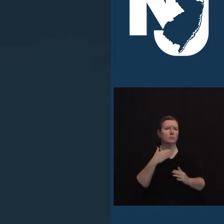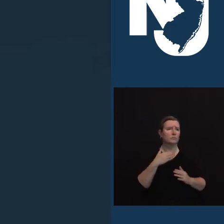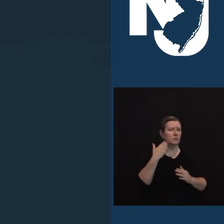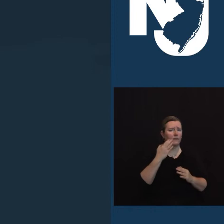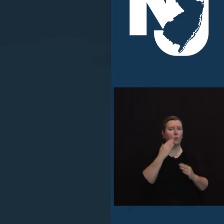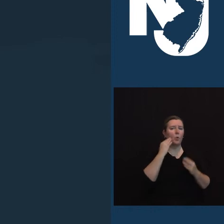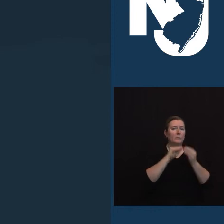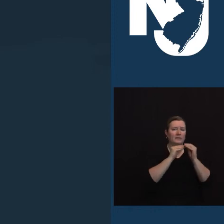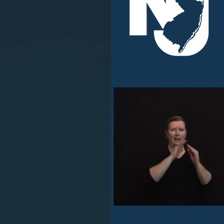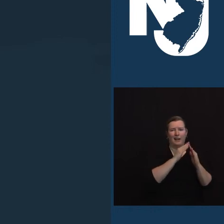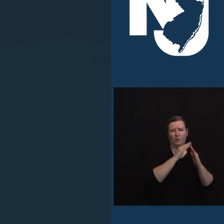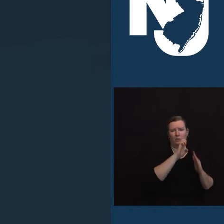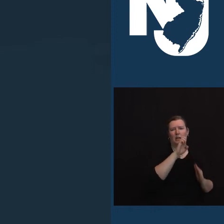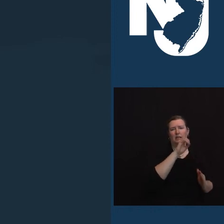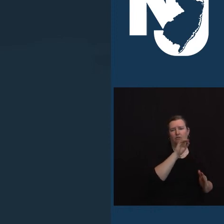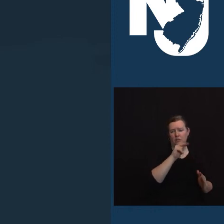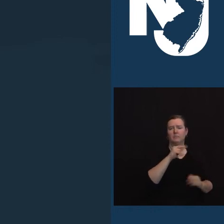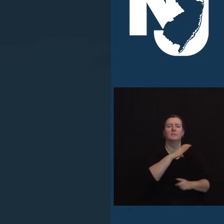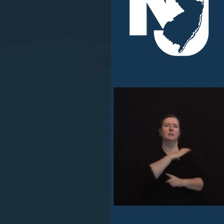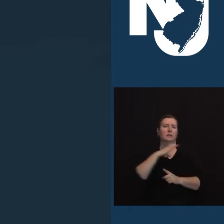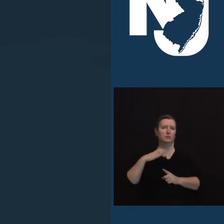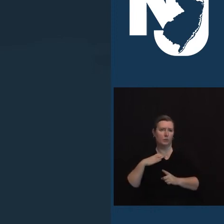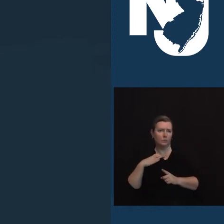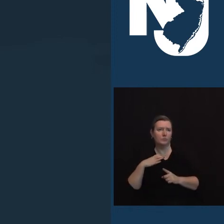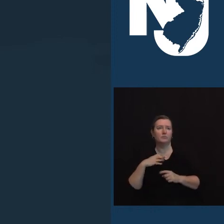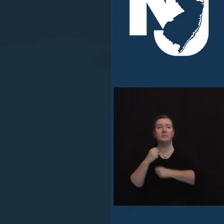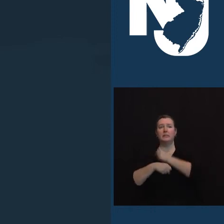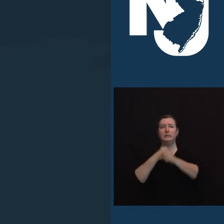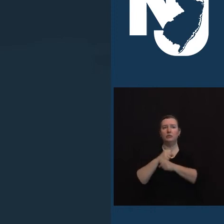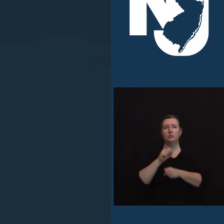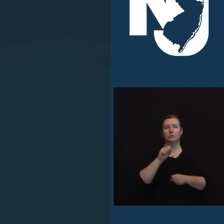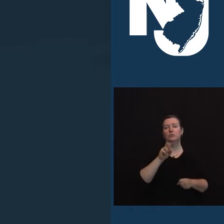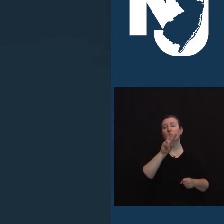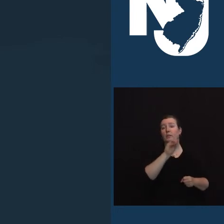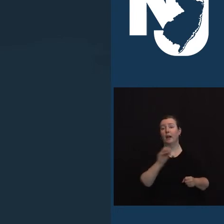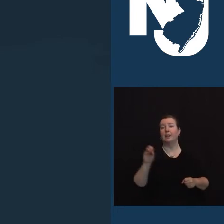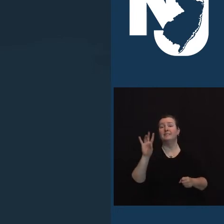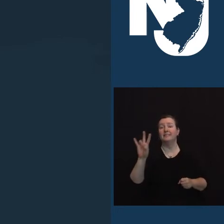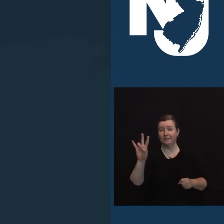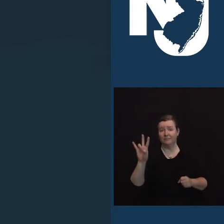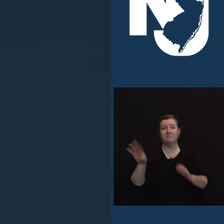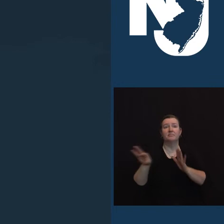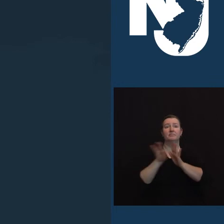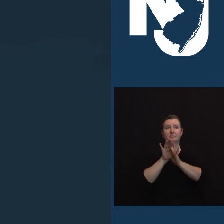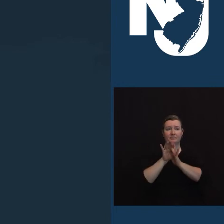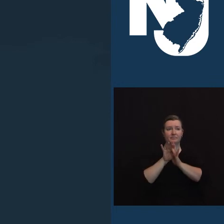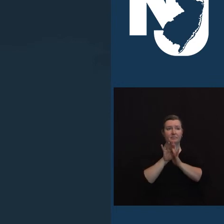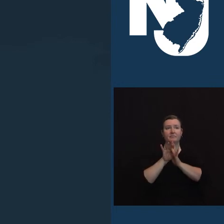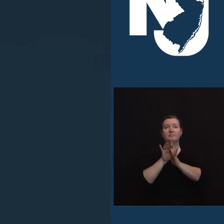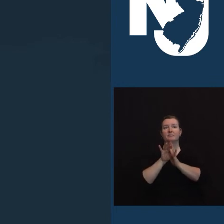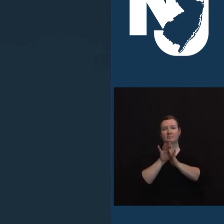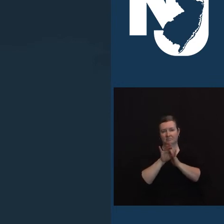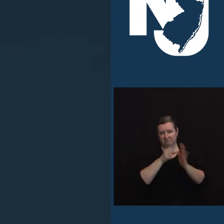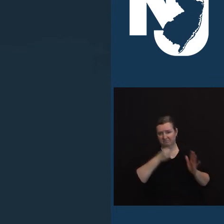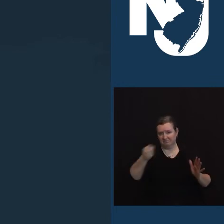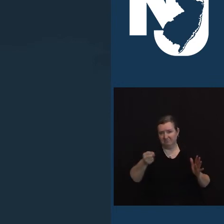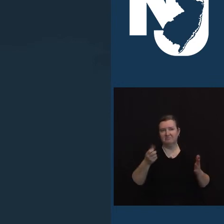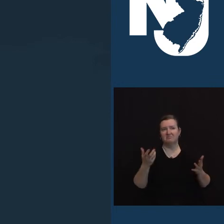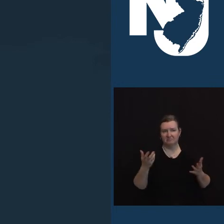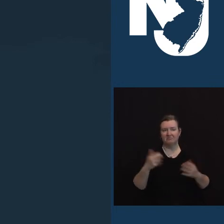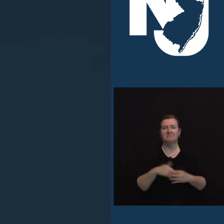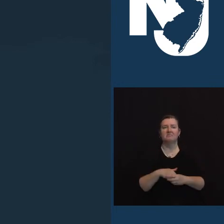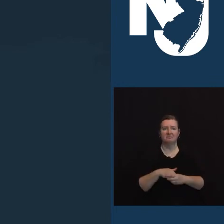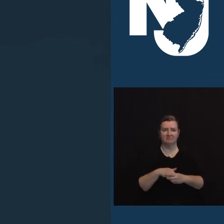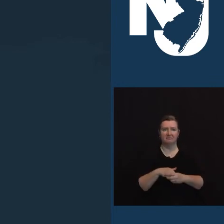In 2007, he was selected to fill a vacancy in the General Assembly and to fill the seat that had been held by his dad, Peter Barnes